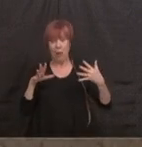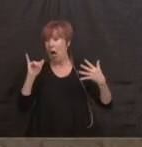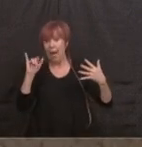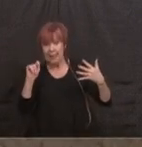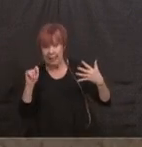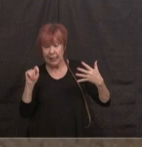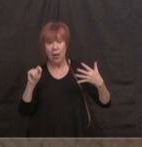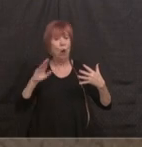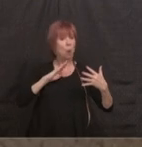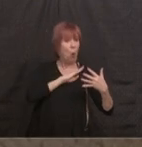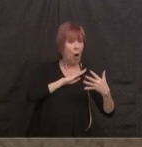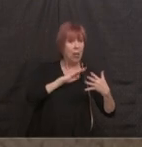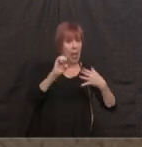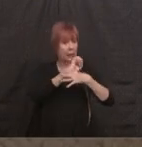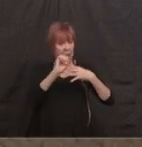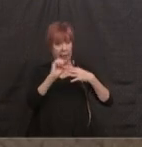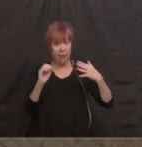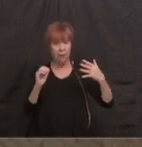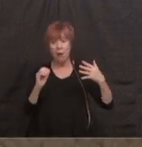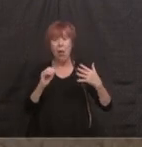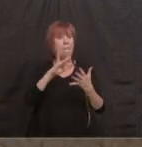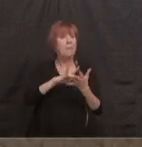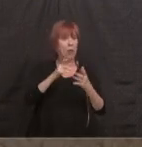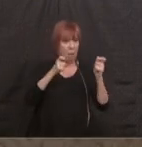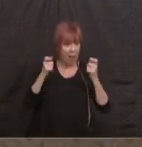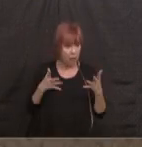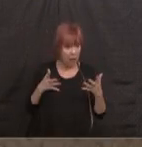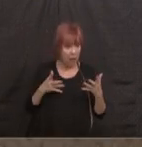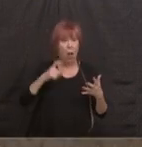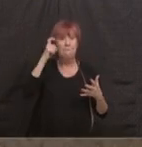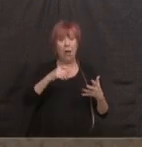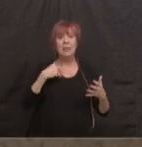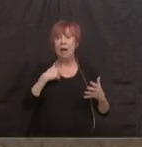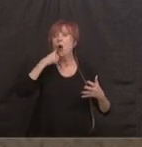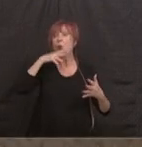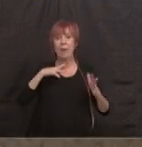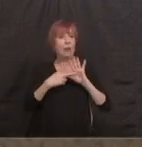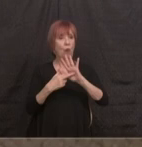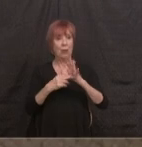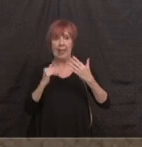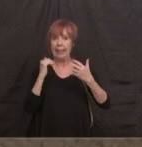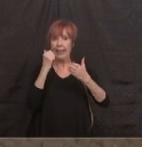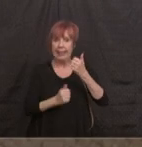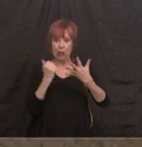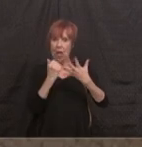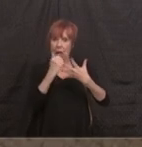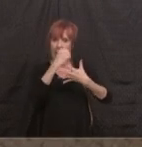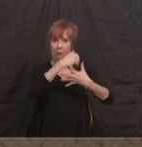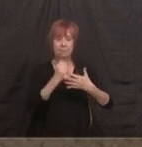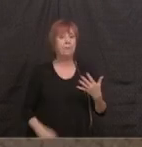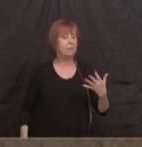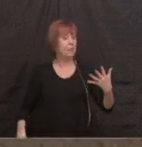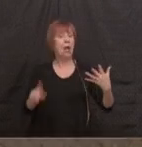department, on the board, at the executive level, in middle management? You have to have women's representation at all levels. The third thing is,